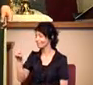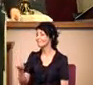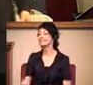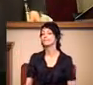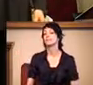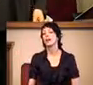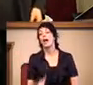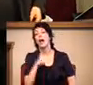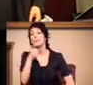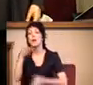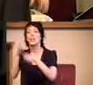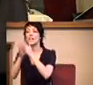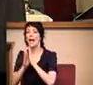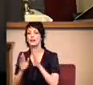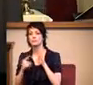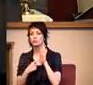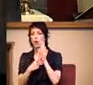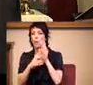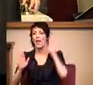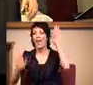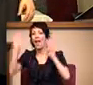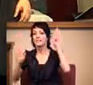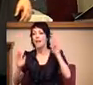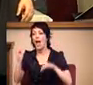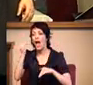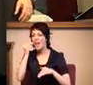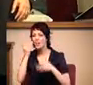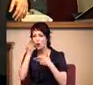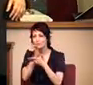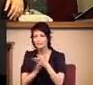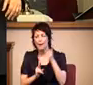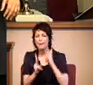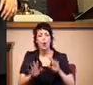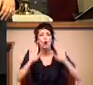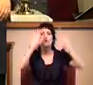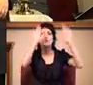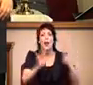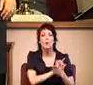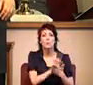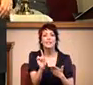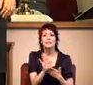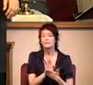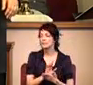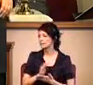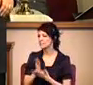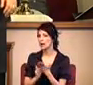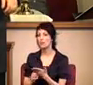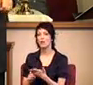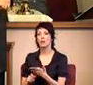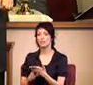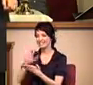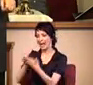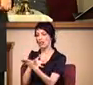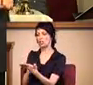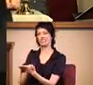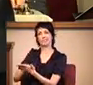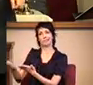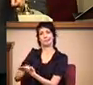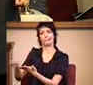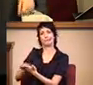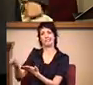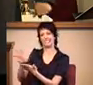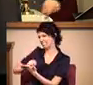I'm not going to ask a show of hands, but I know some people in here have had great weeks, and some people here would like to erase them from the calendar.